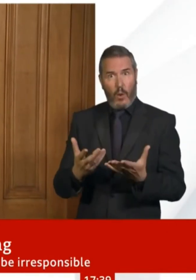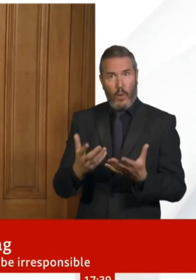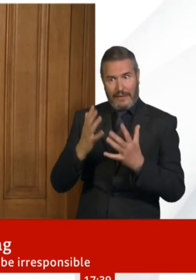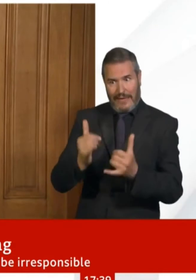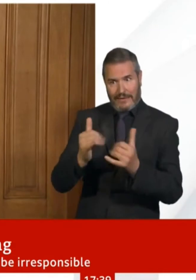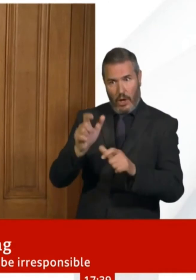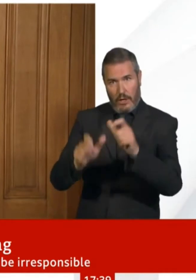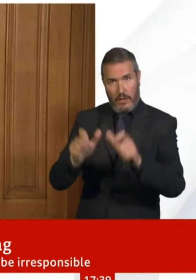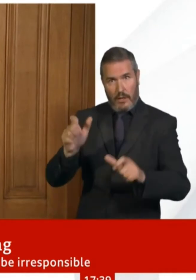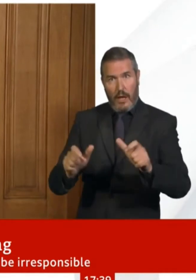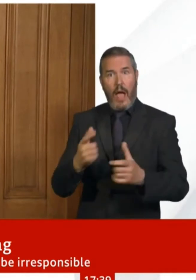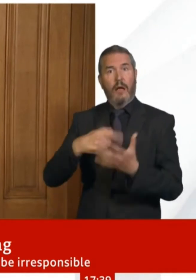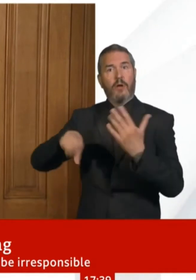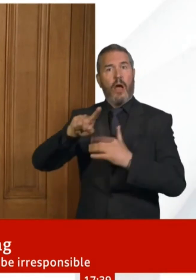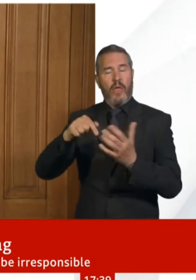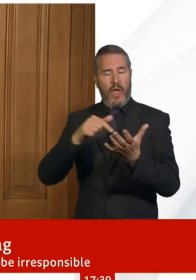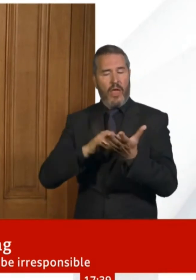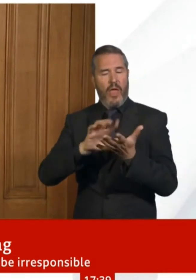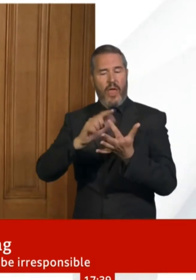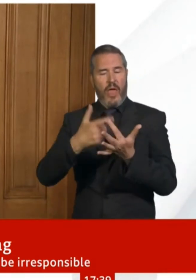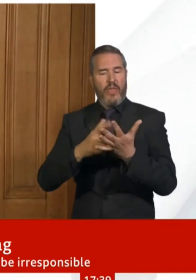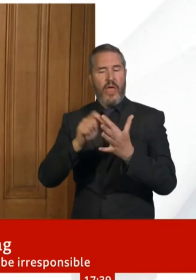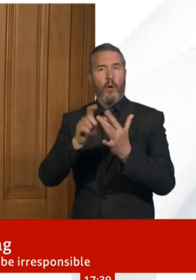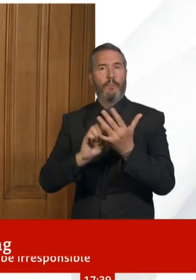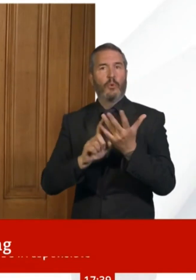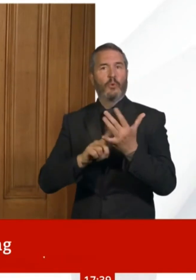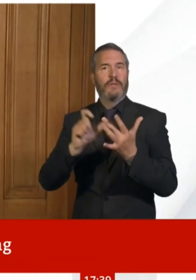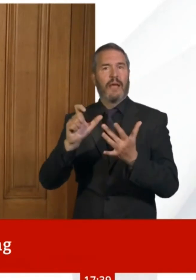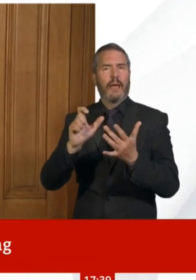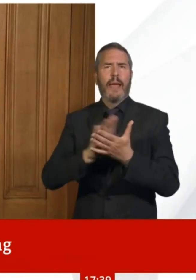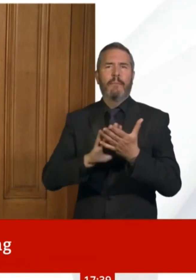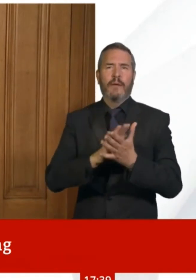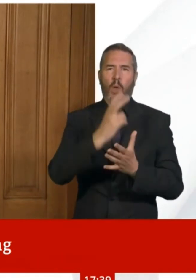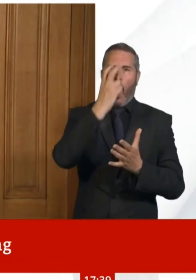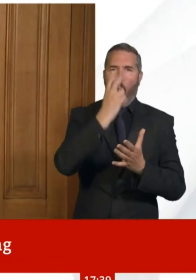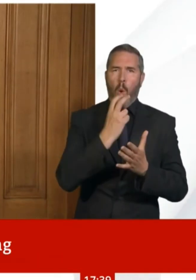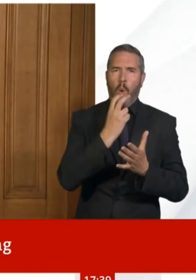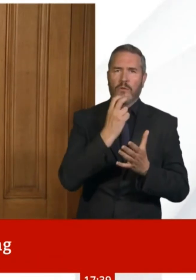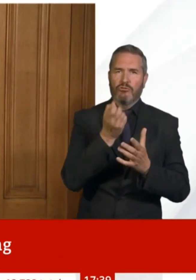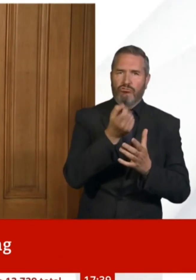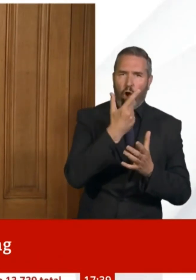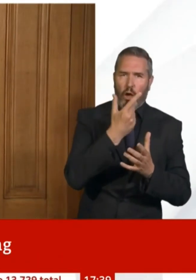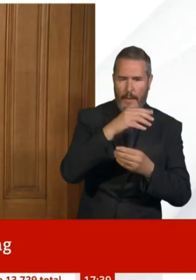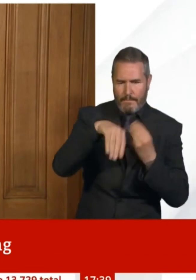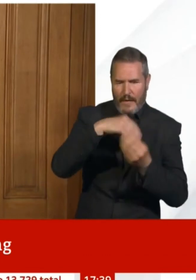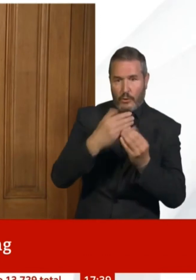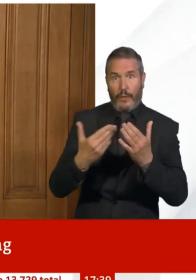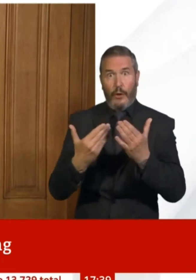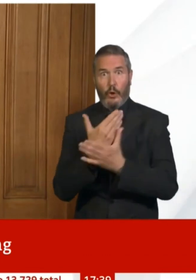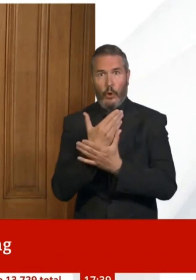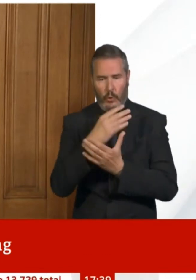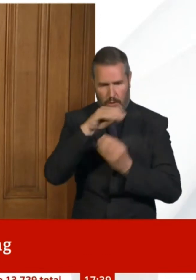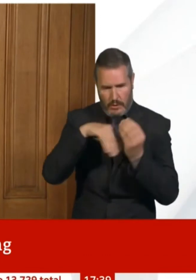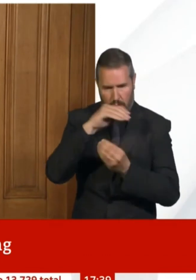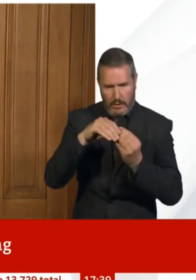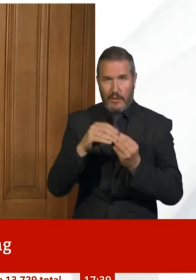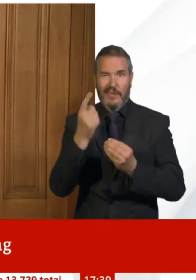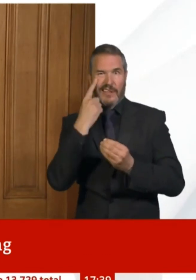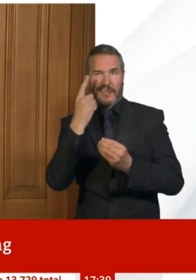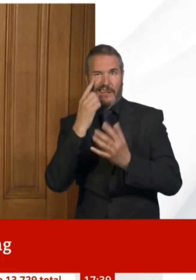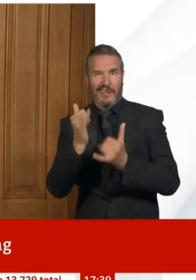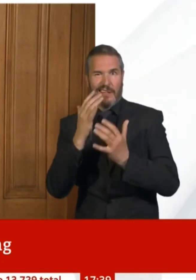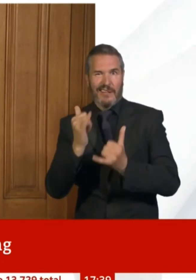also therapeutic programs, both old drugs and people making new drugs. And those are going to be critically important in terms